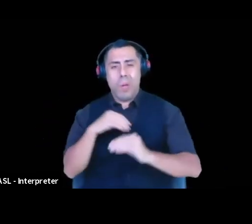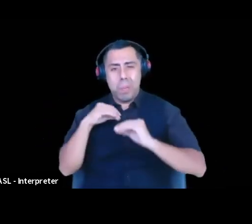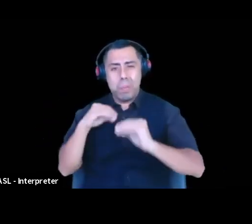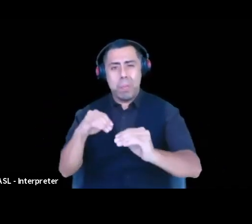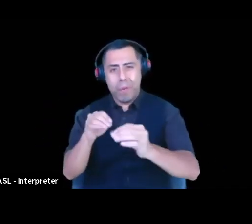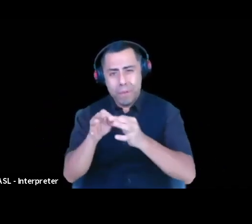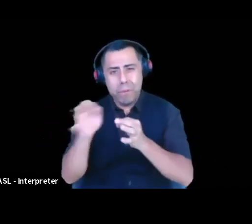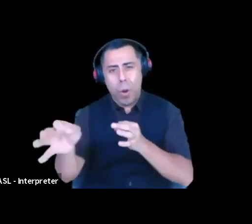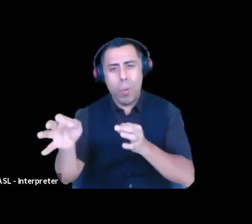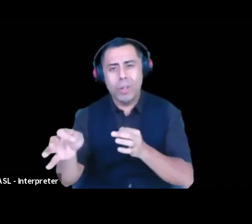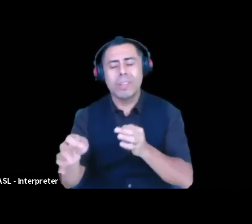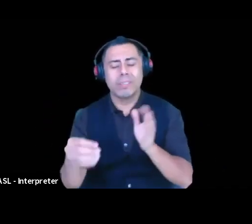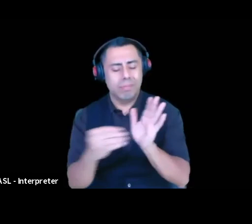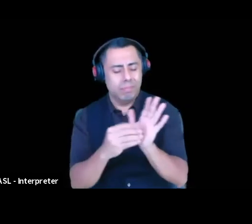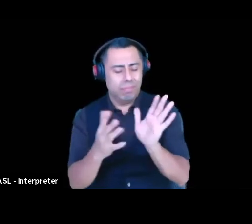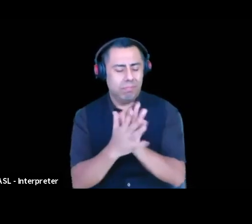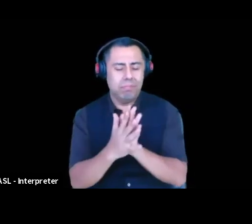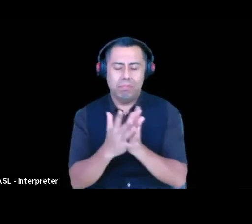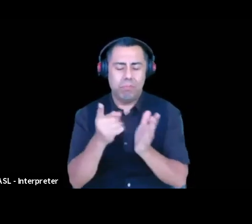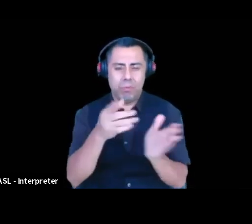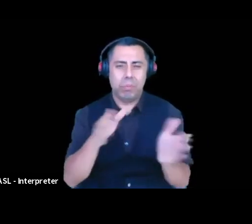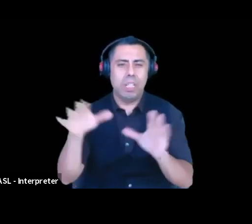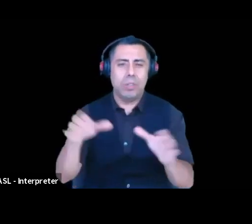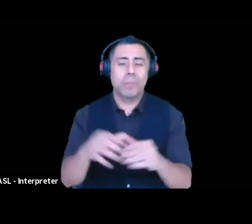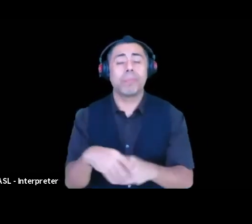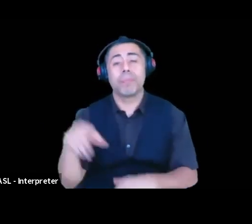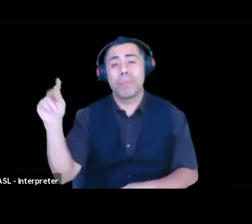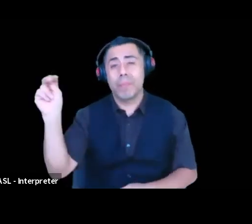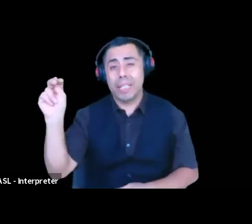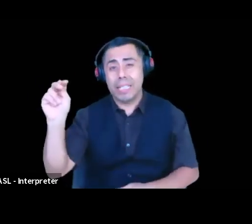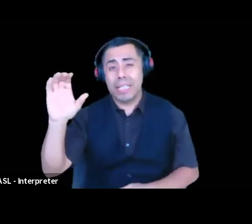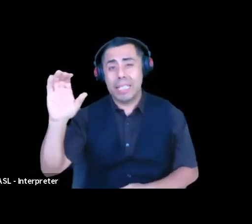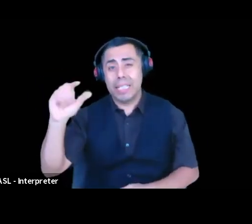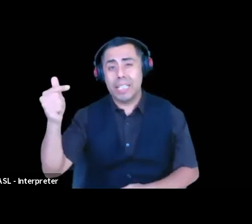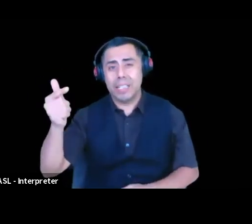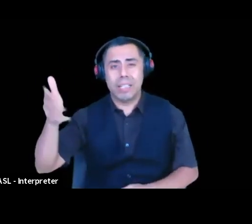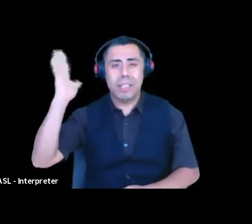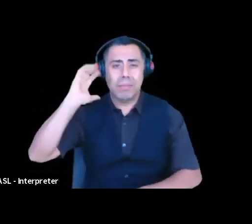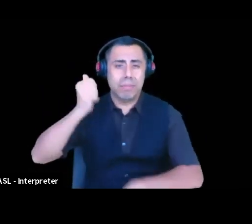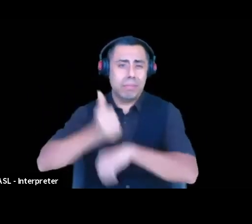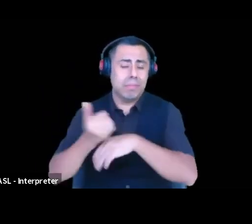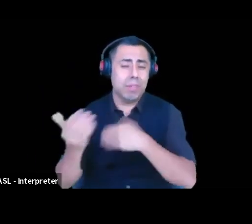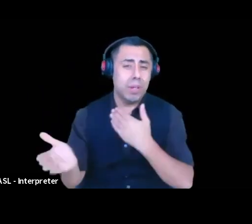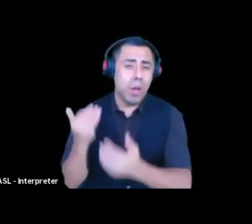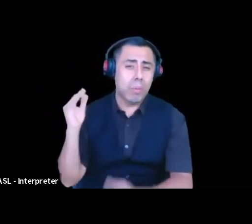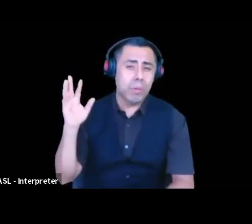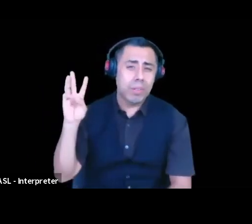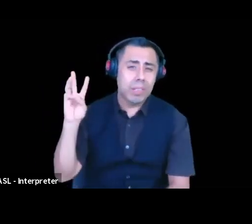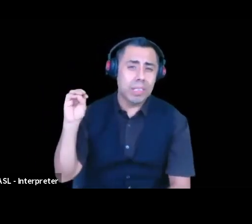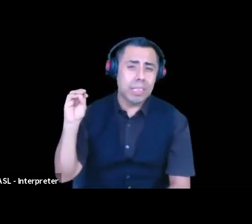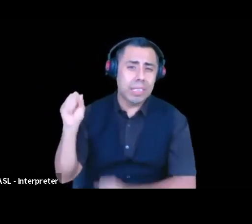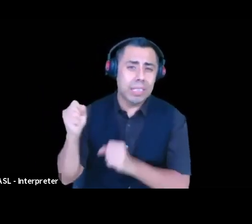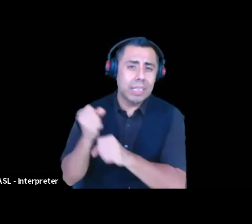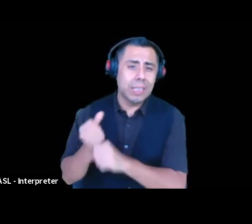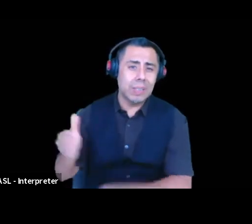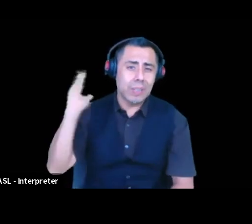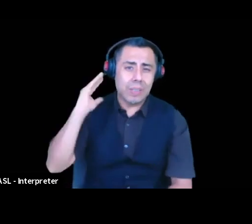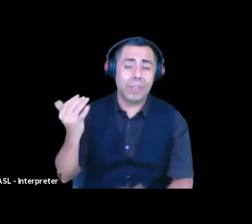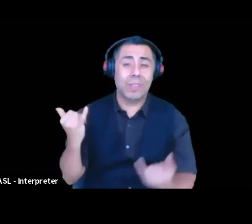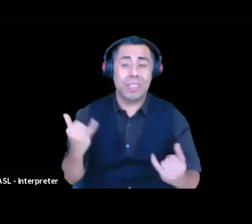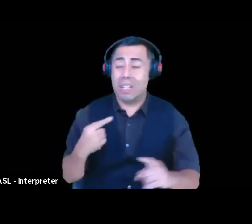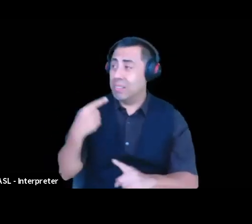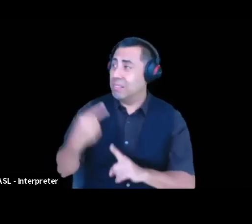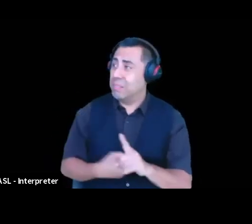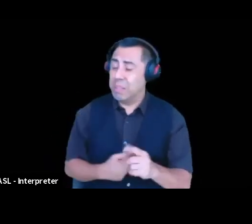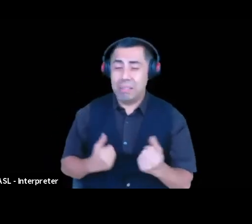TCG was founded almost 60 years ago. Amid the fires of these past few months, it feels as if TCG is, in